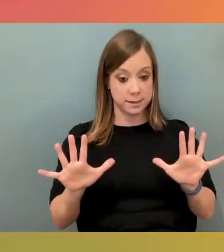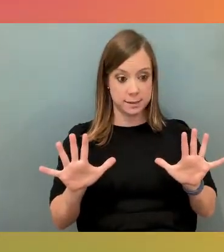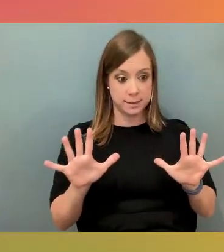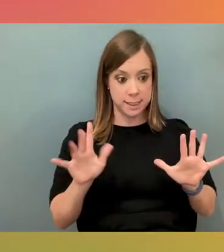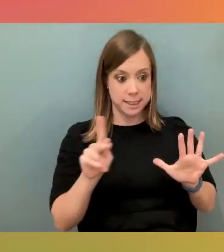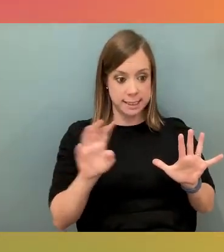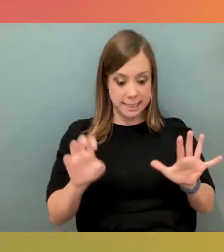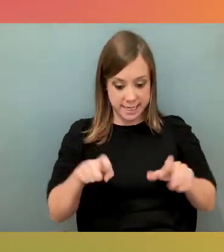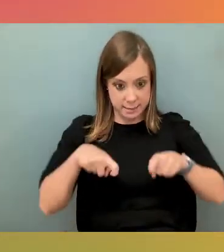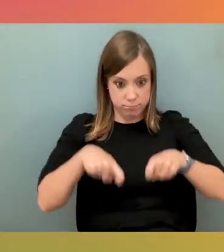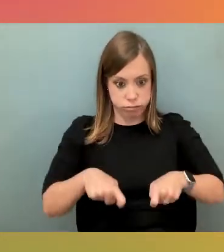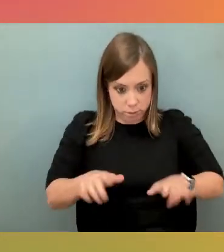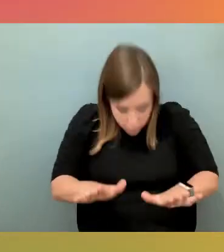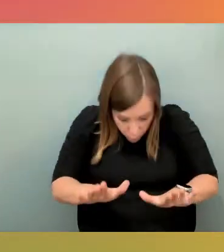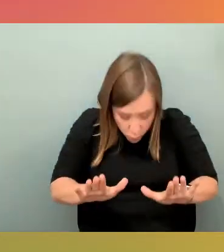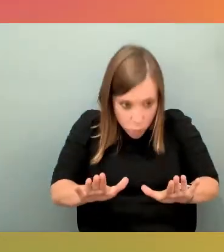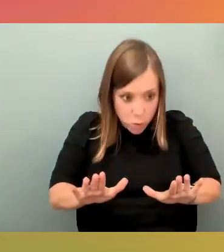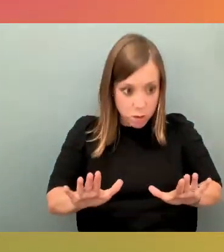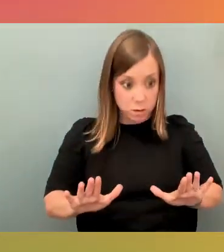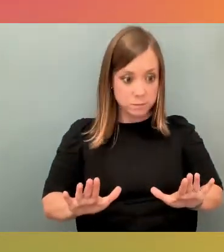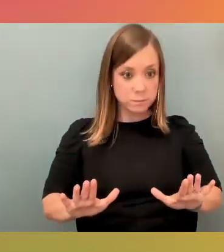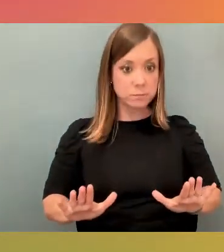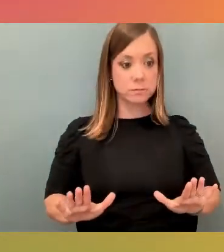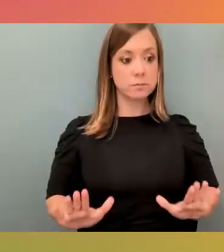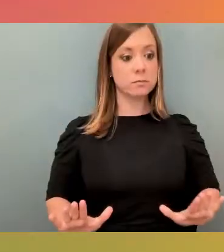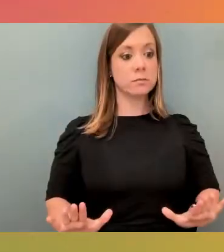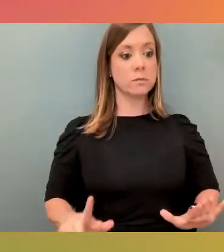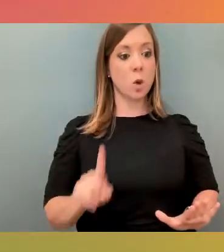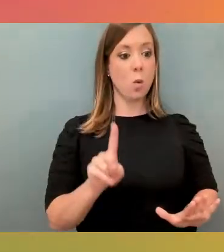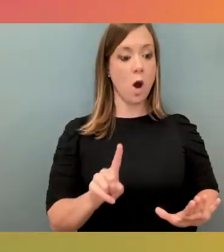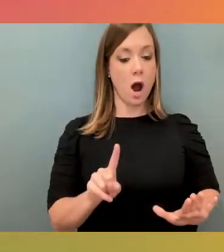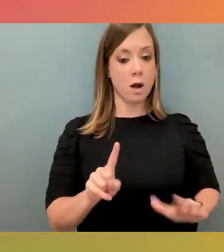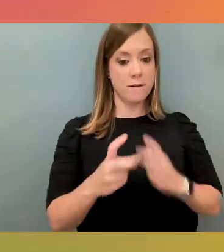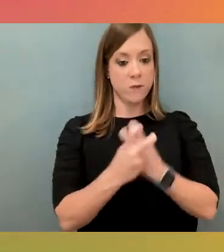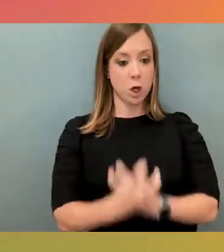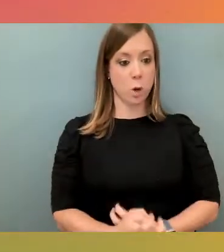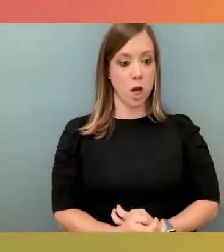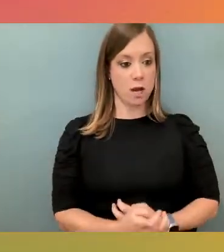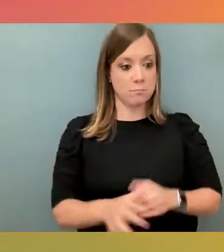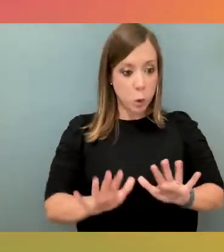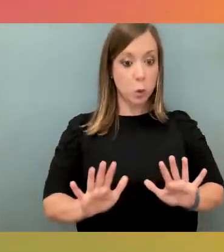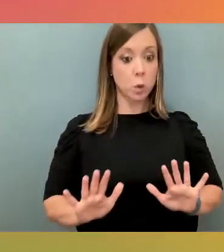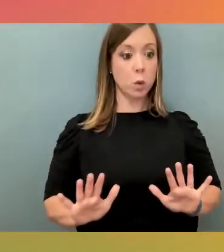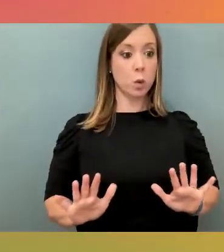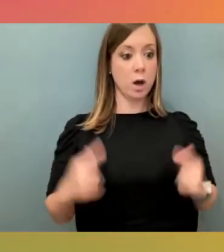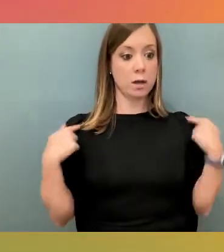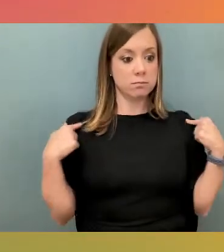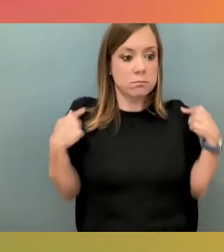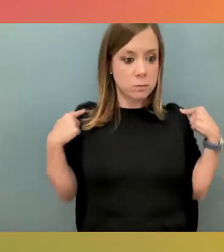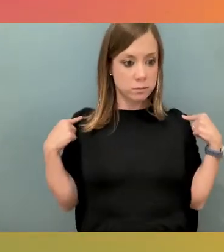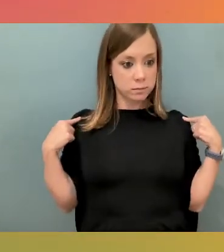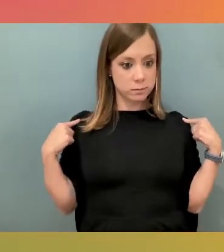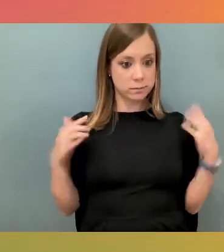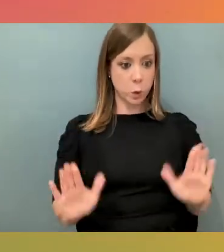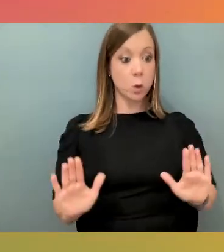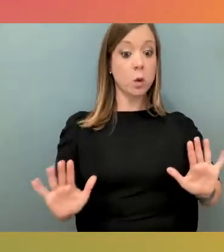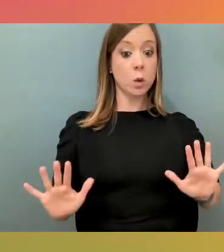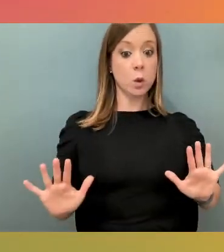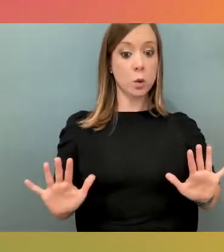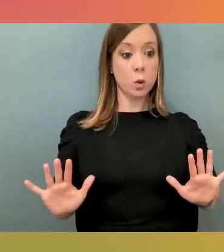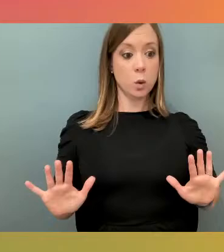inhale and peel up 1 vertebrae at a time, coming to that cobra pose. Shoulders draw back, holding